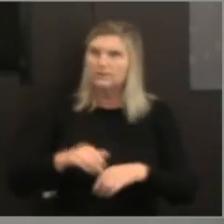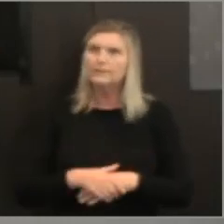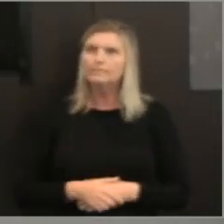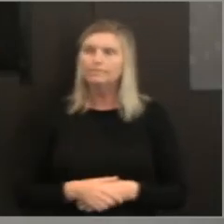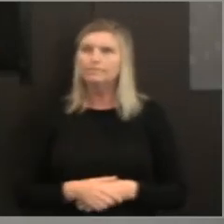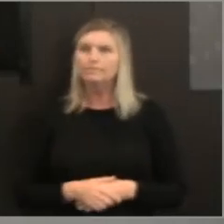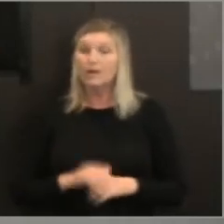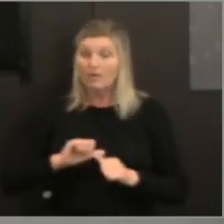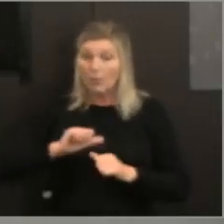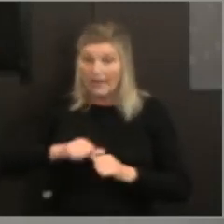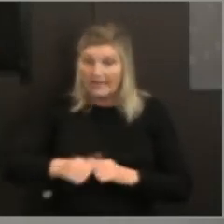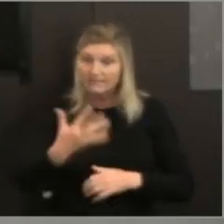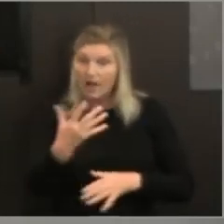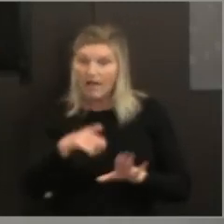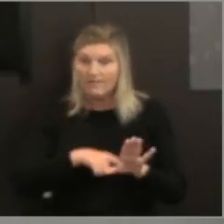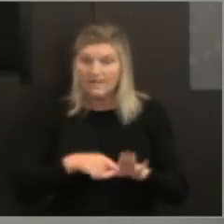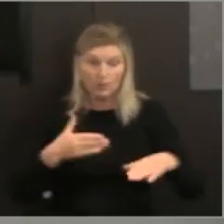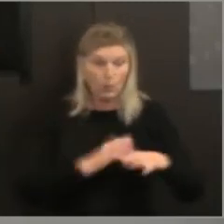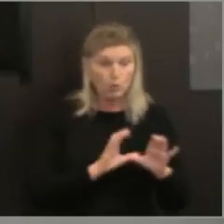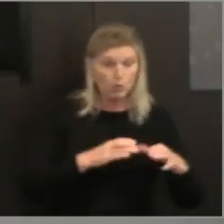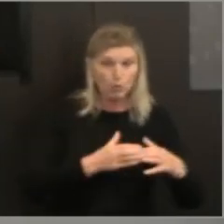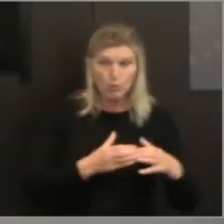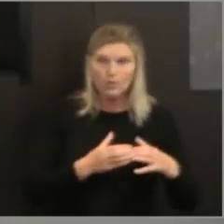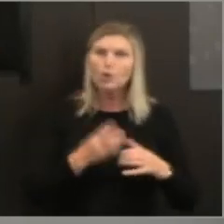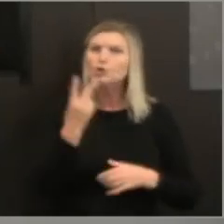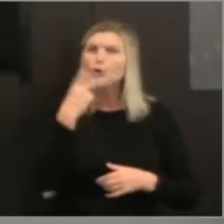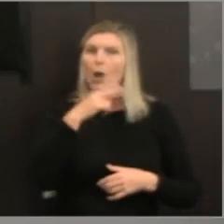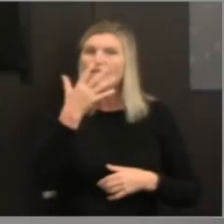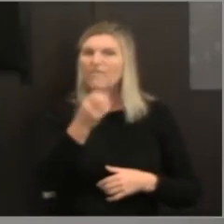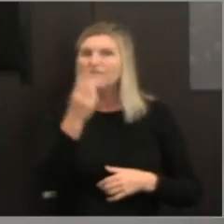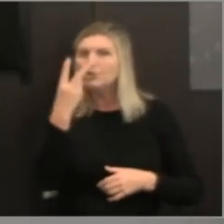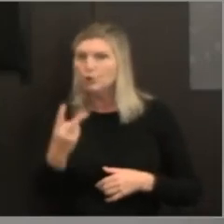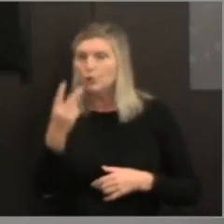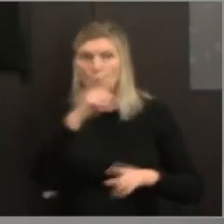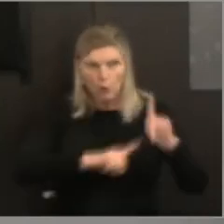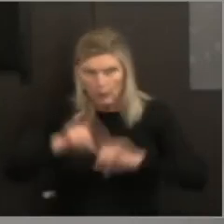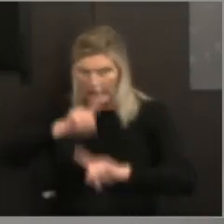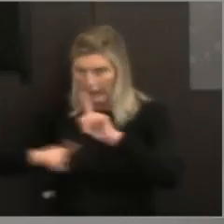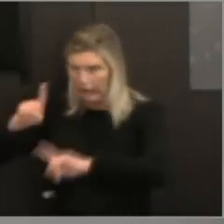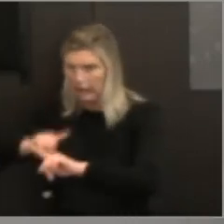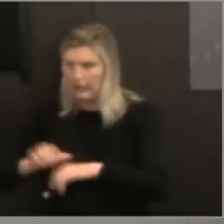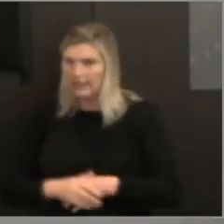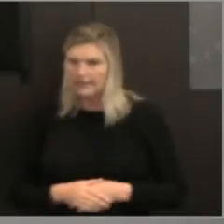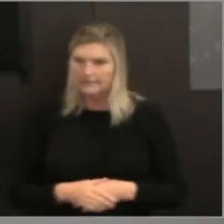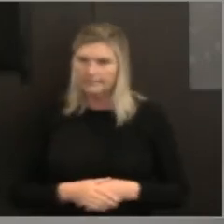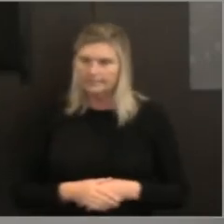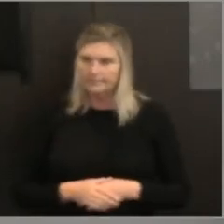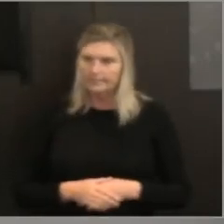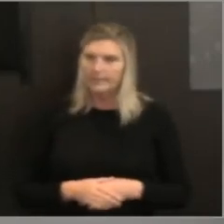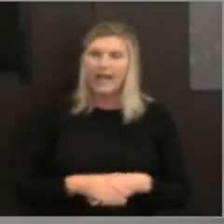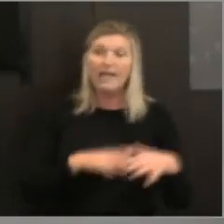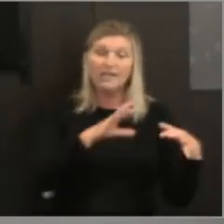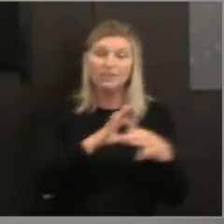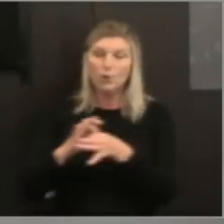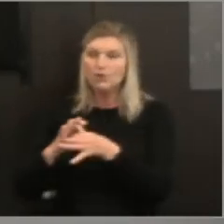Over the next 5 years, the working group held 252 hui, and the associated rangatahi